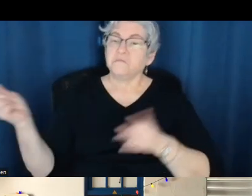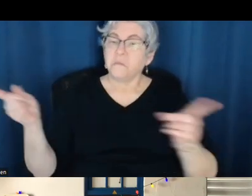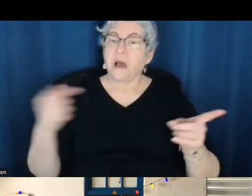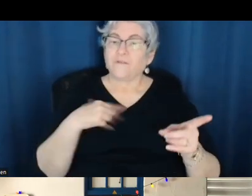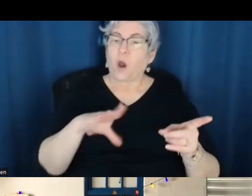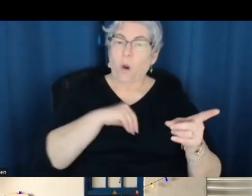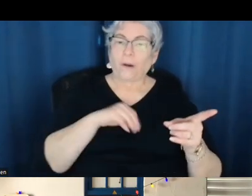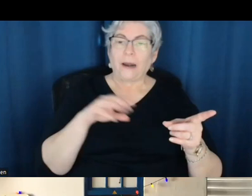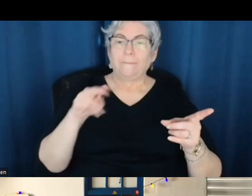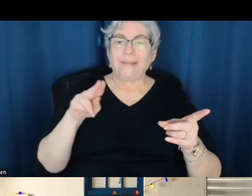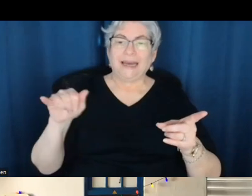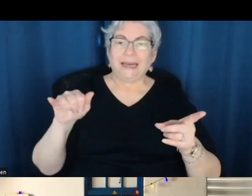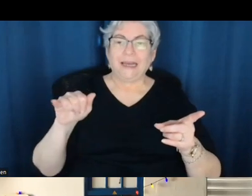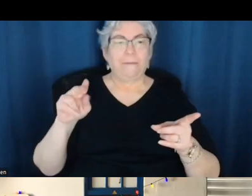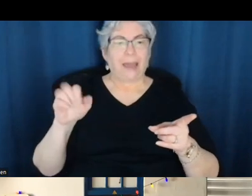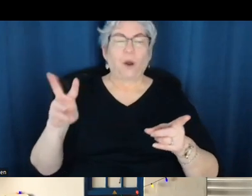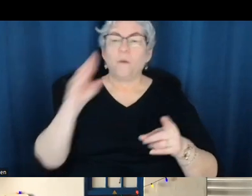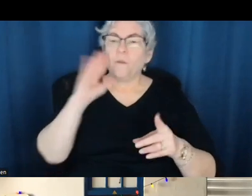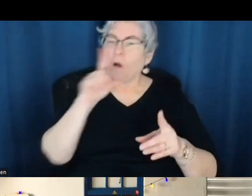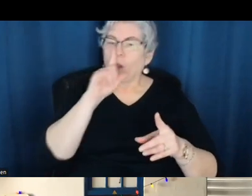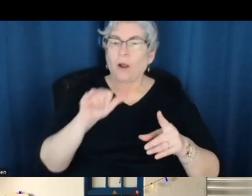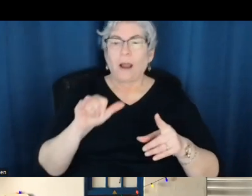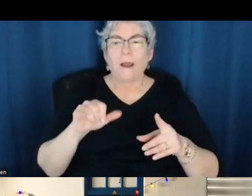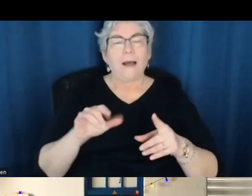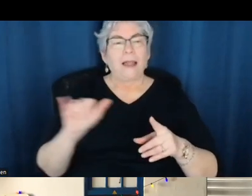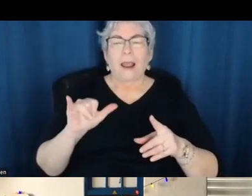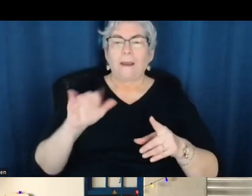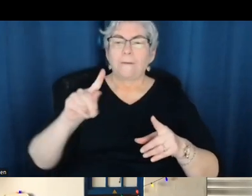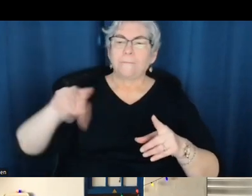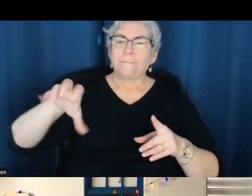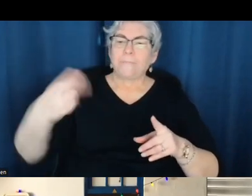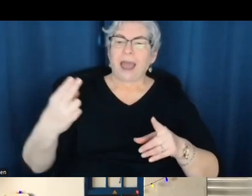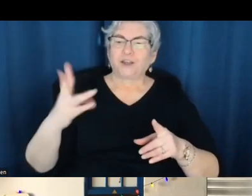meadows, a patchwork of more biodiverse habitat will result.